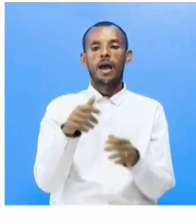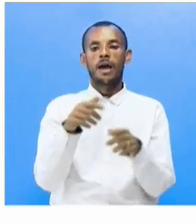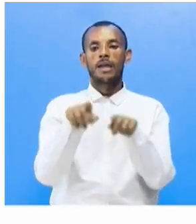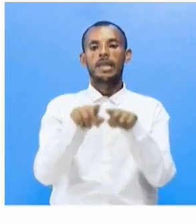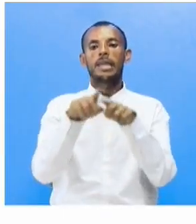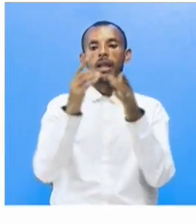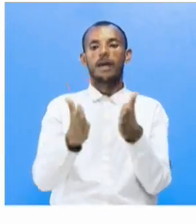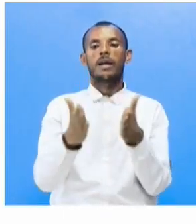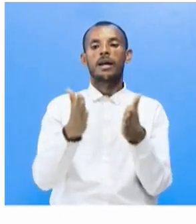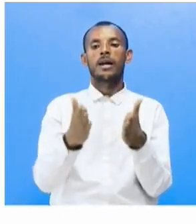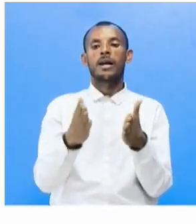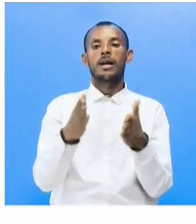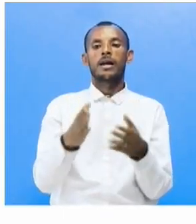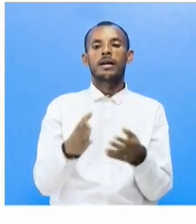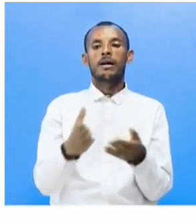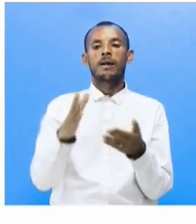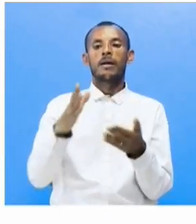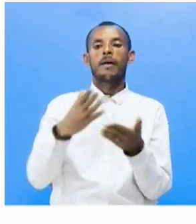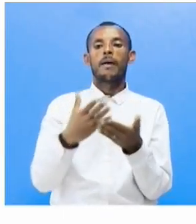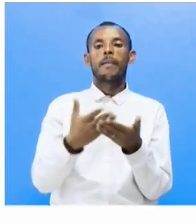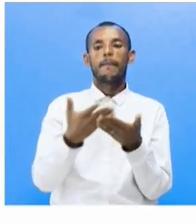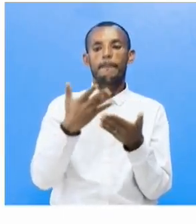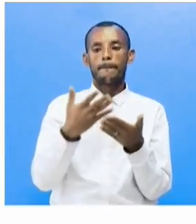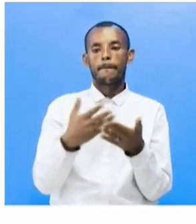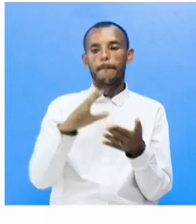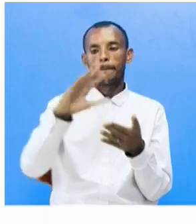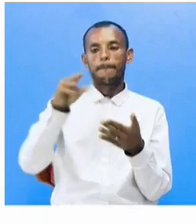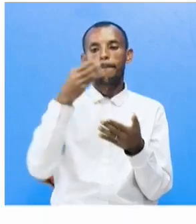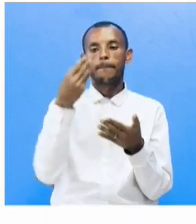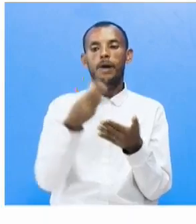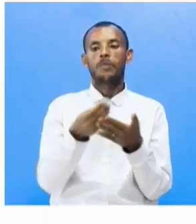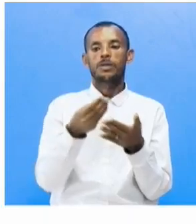bought a smartphone.